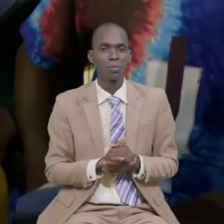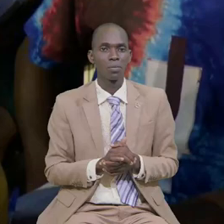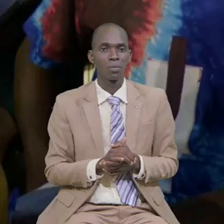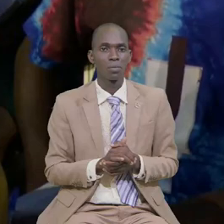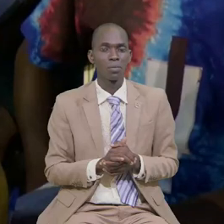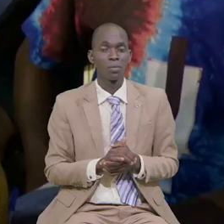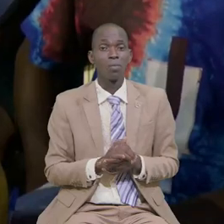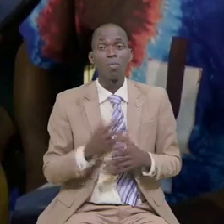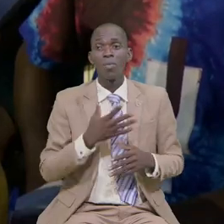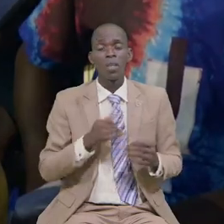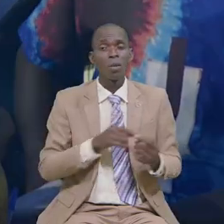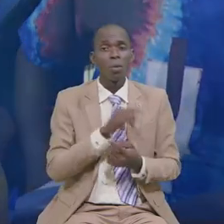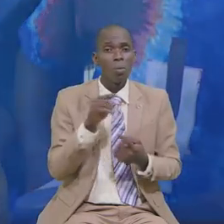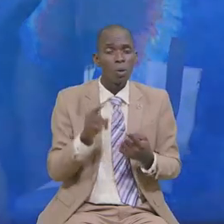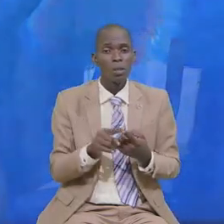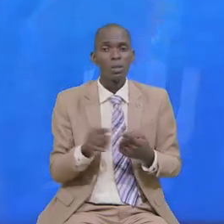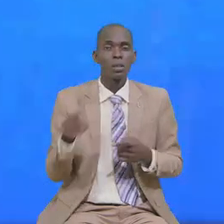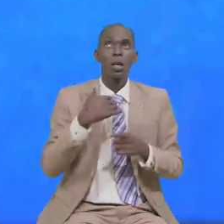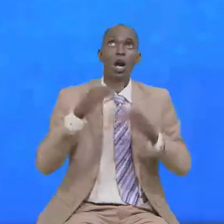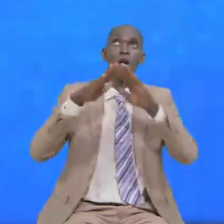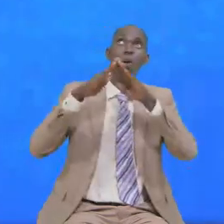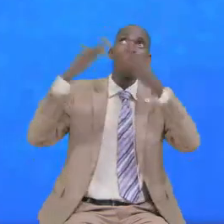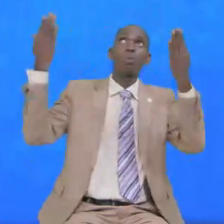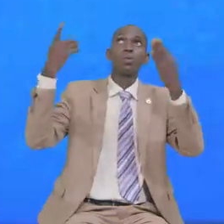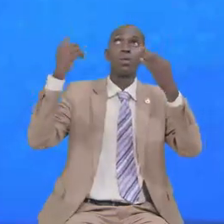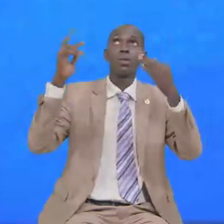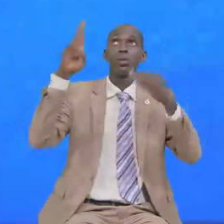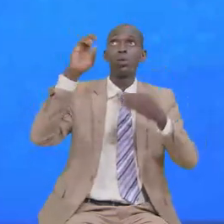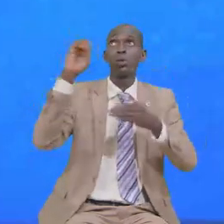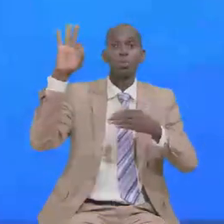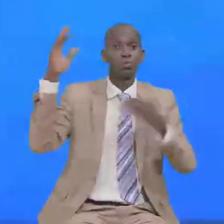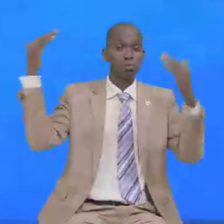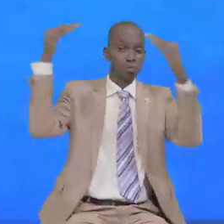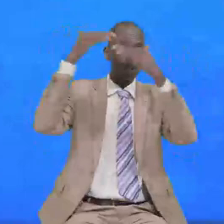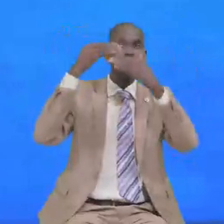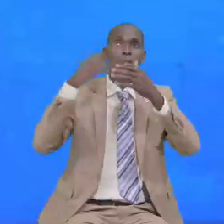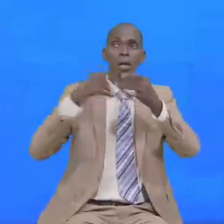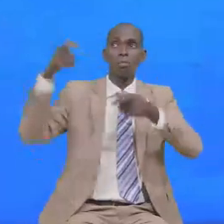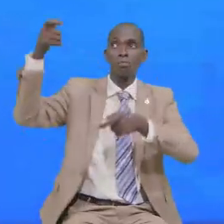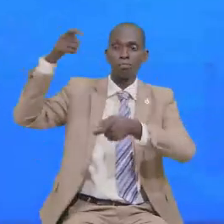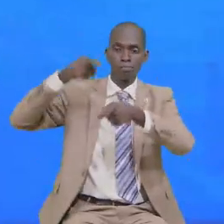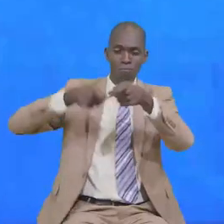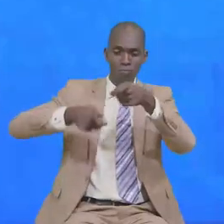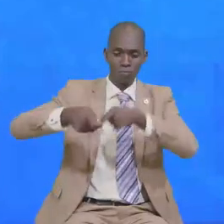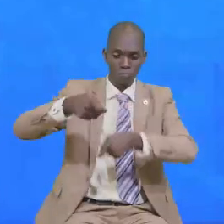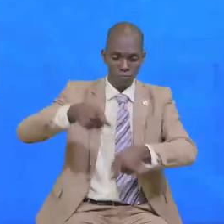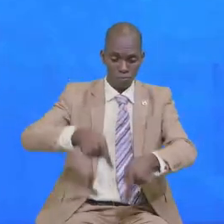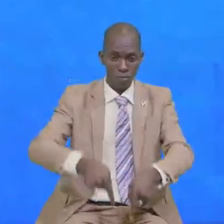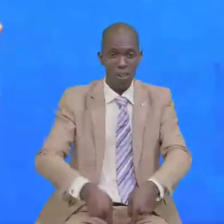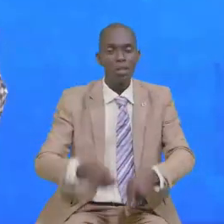And when they had broken it up, they let down the bed wherein the sick of